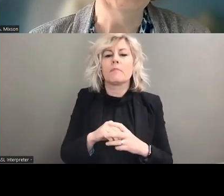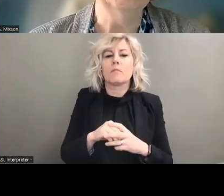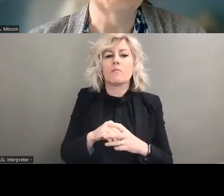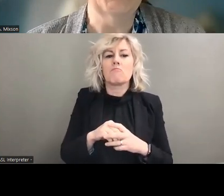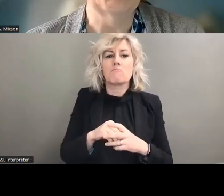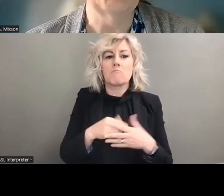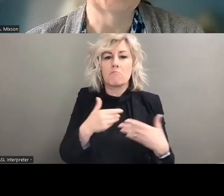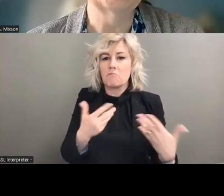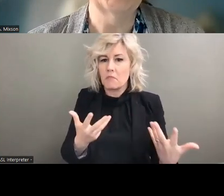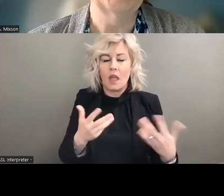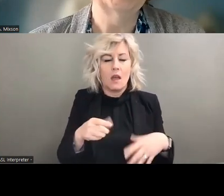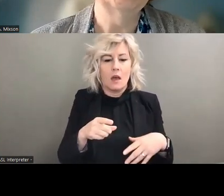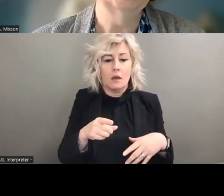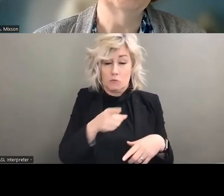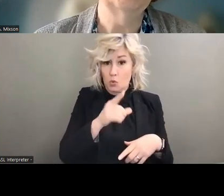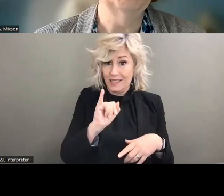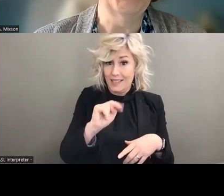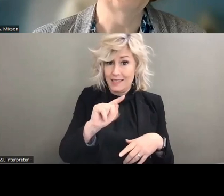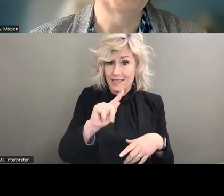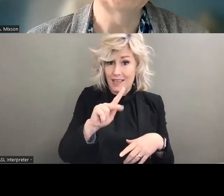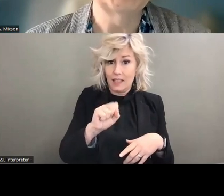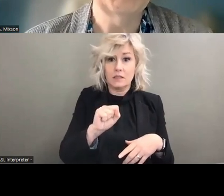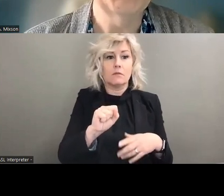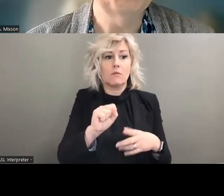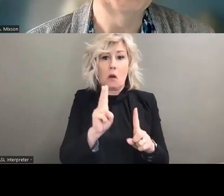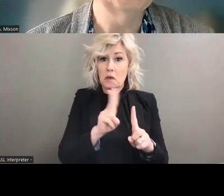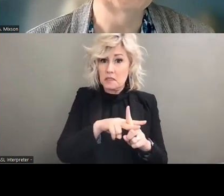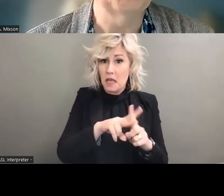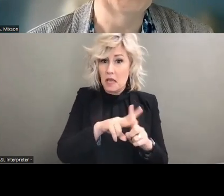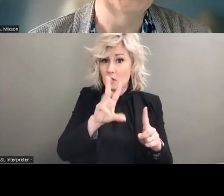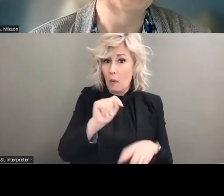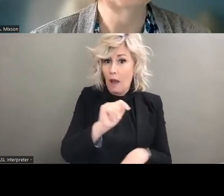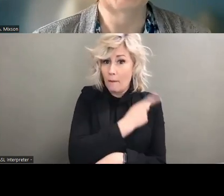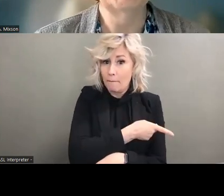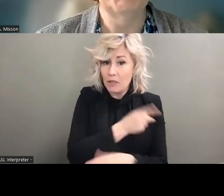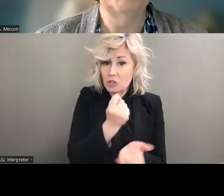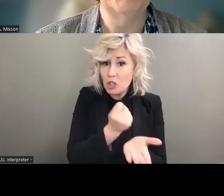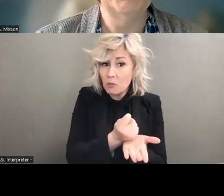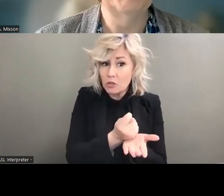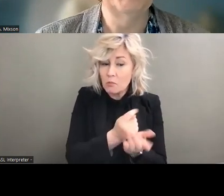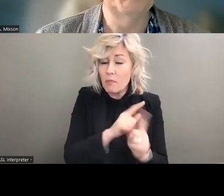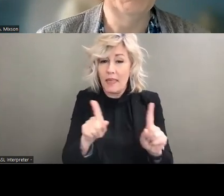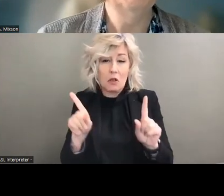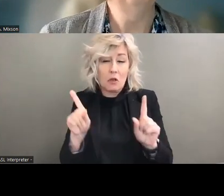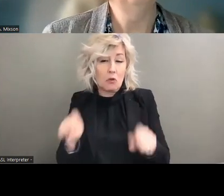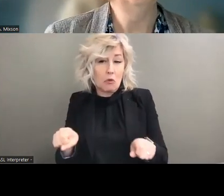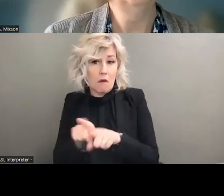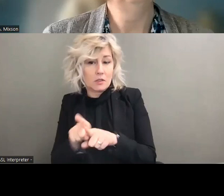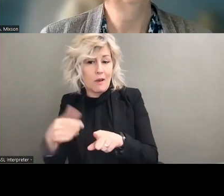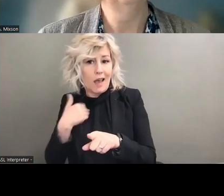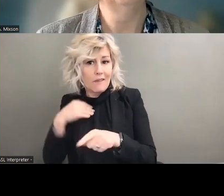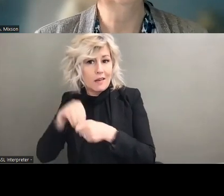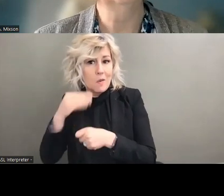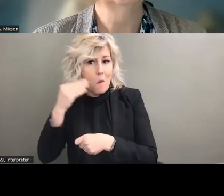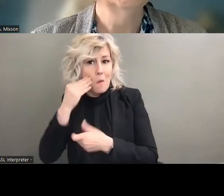getting intakes that are assigned to an outpatient therapist when they could also benefit from an